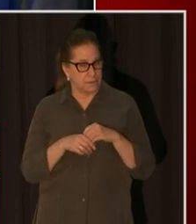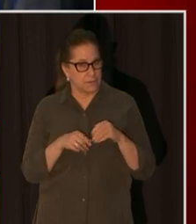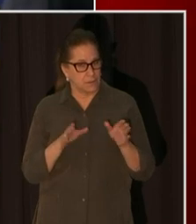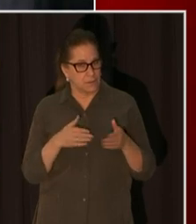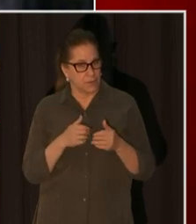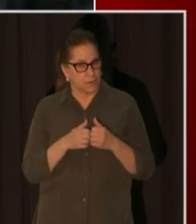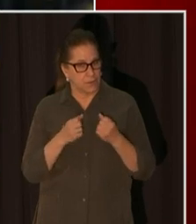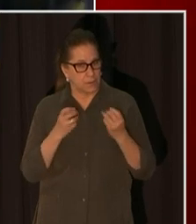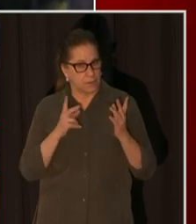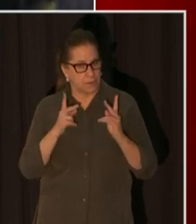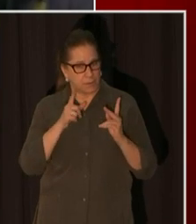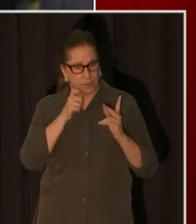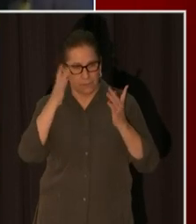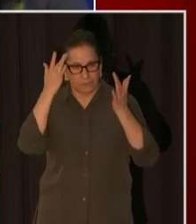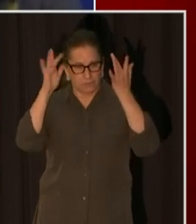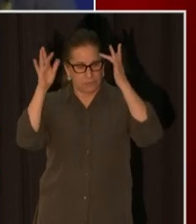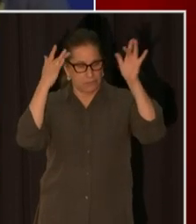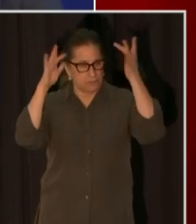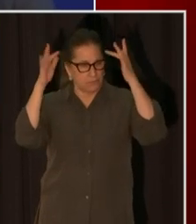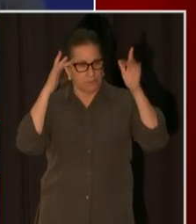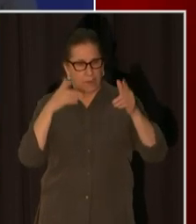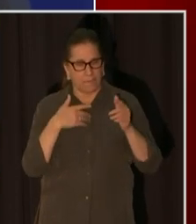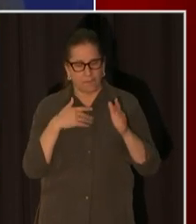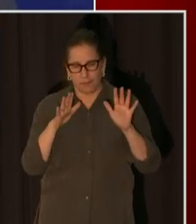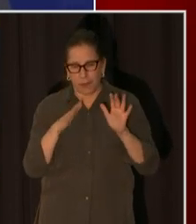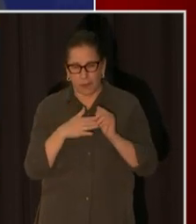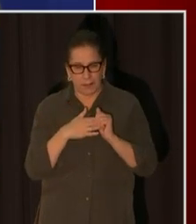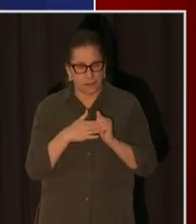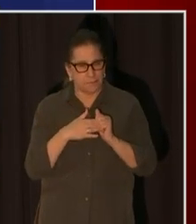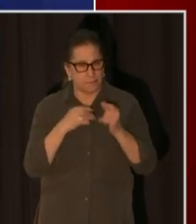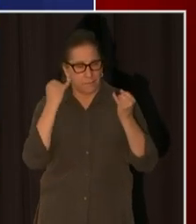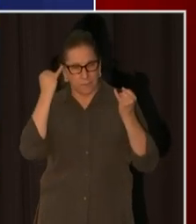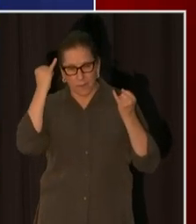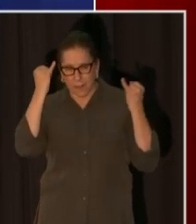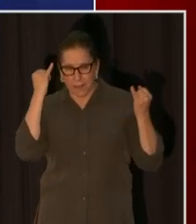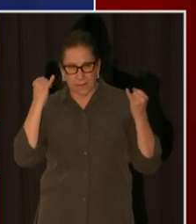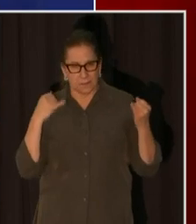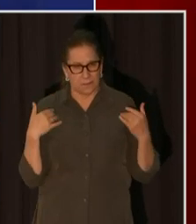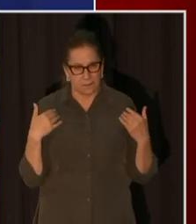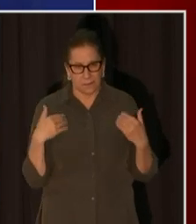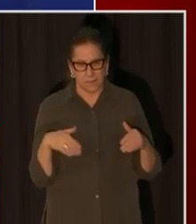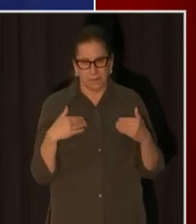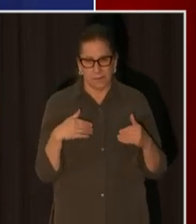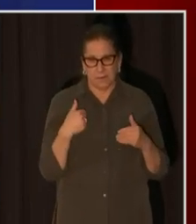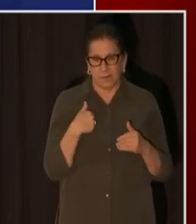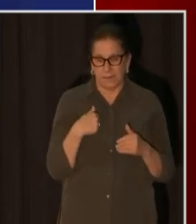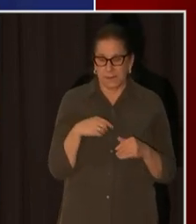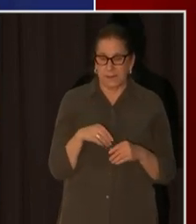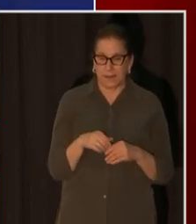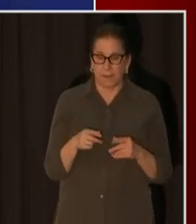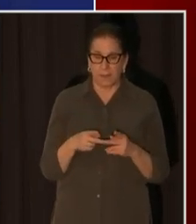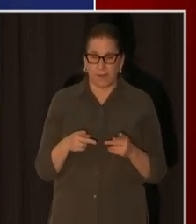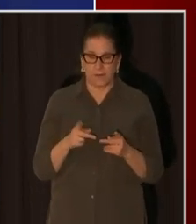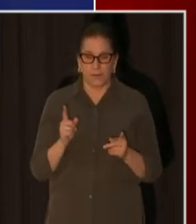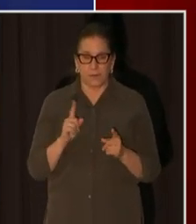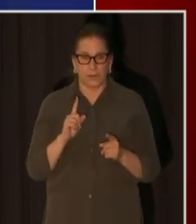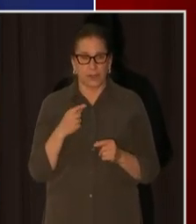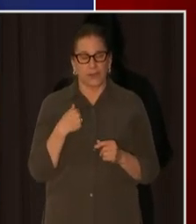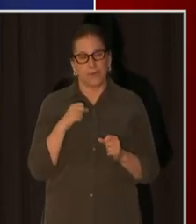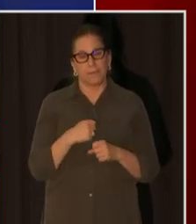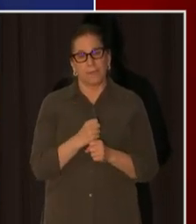Can I just say Sure. one thing? That we have to find both short-term and long-term solutions simultaneously. We have